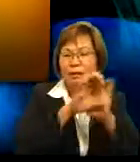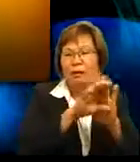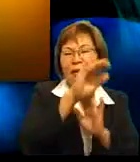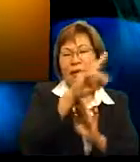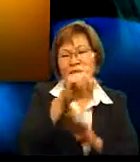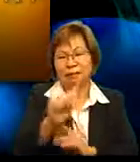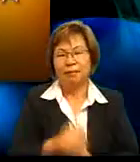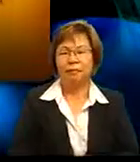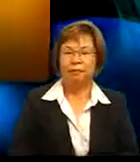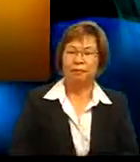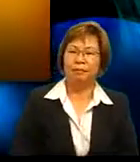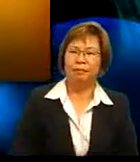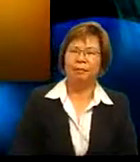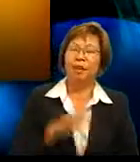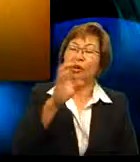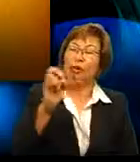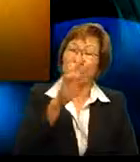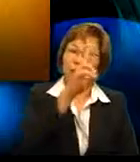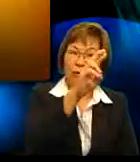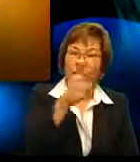Ida, Rina,